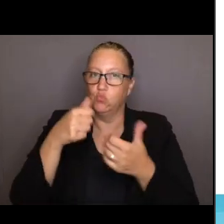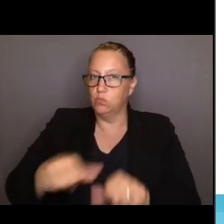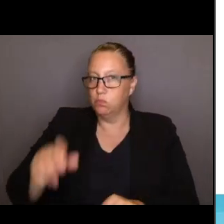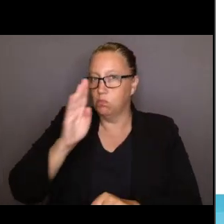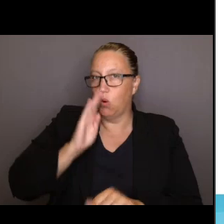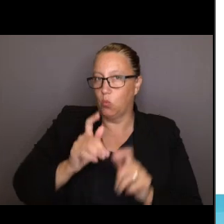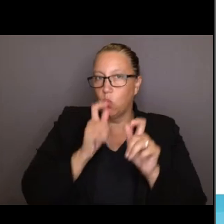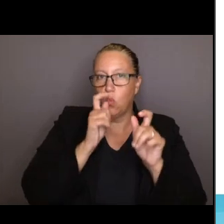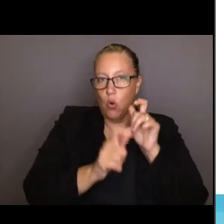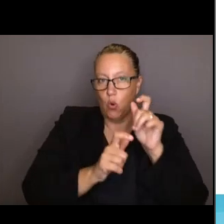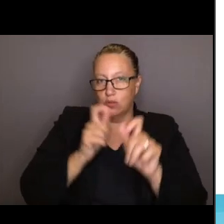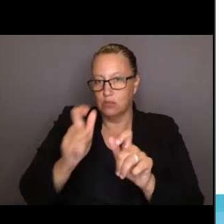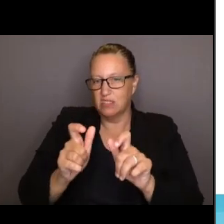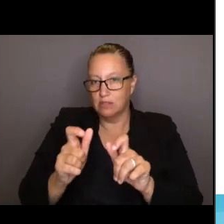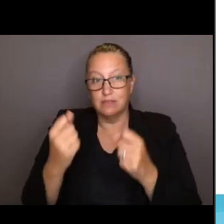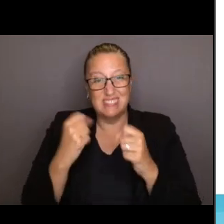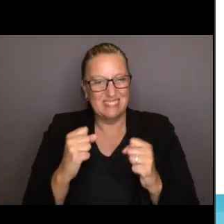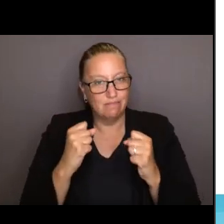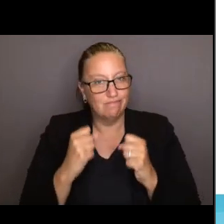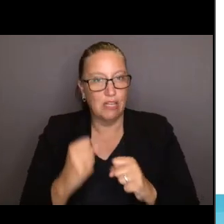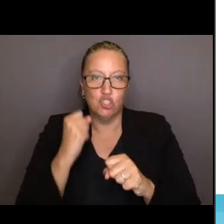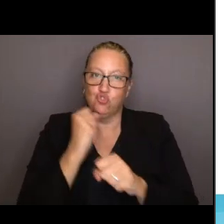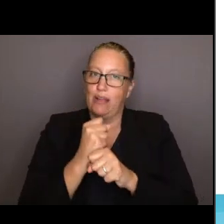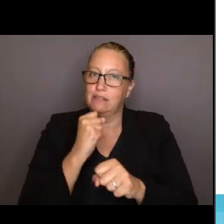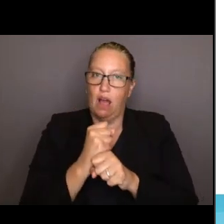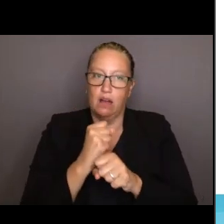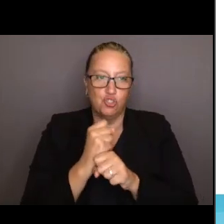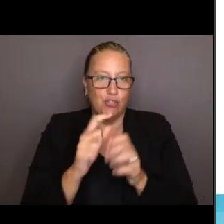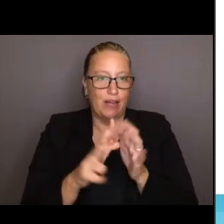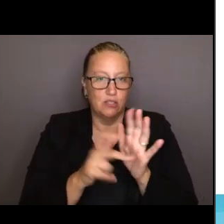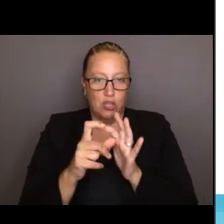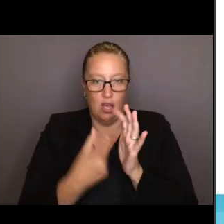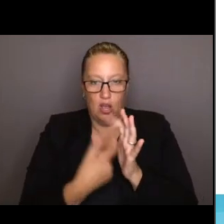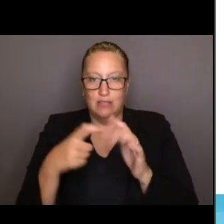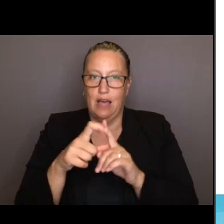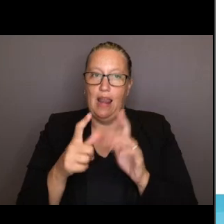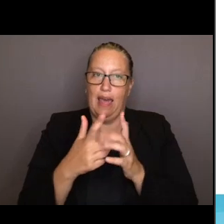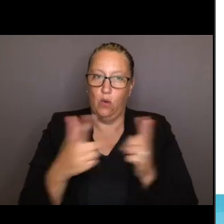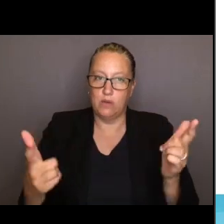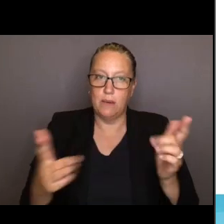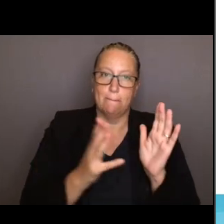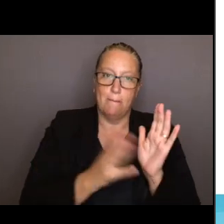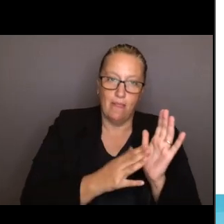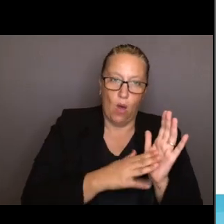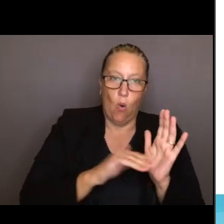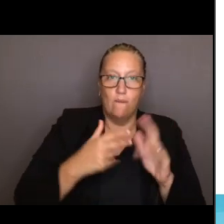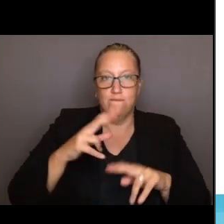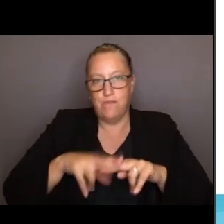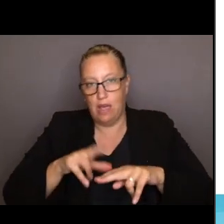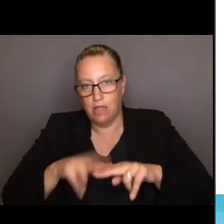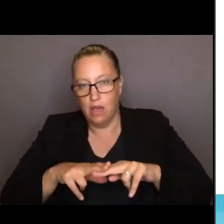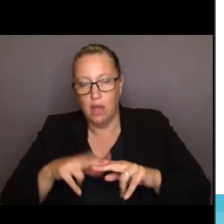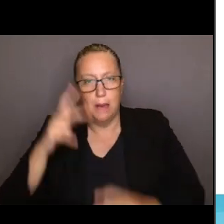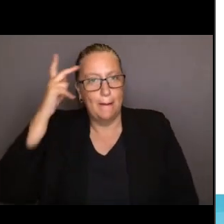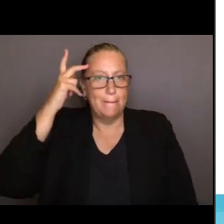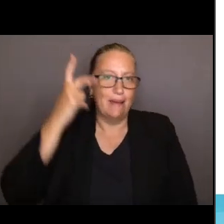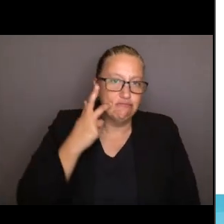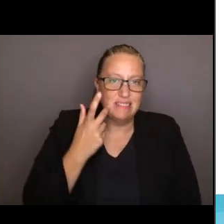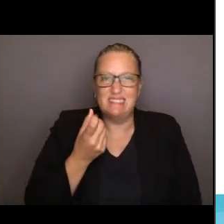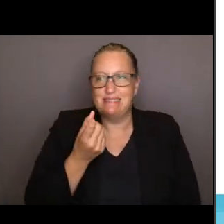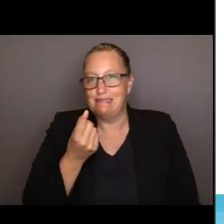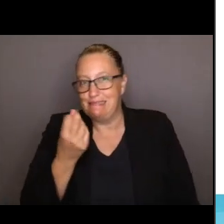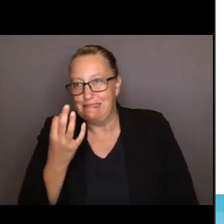are still use gendered language. So we still refer quite a lot to mother and father. It is